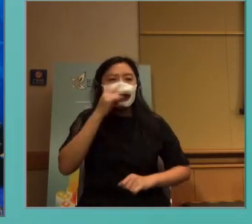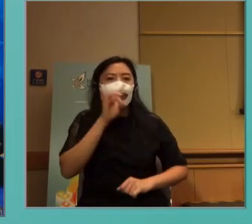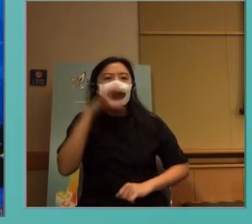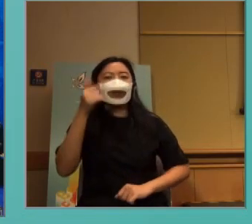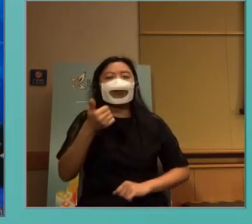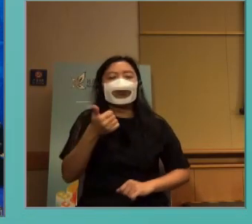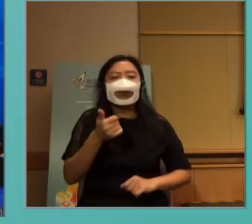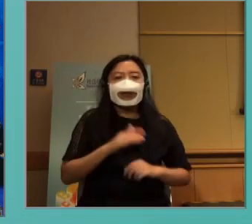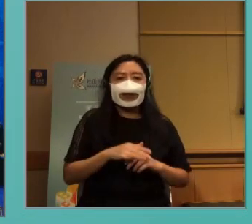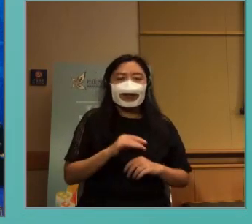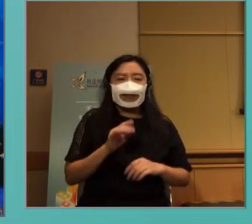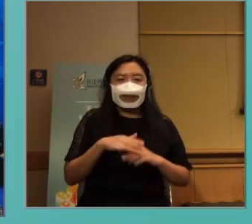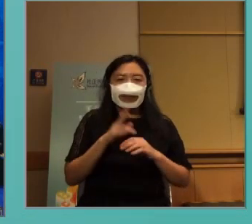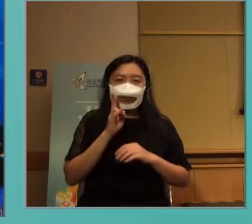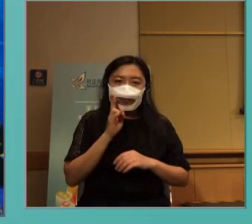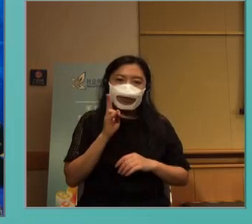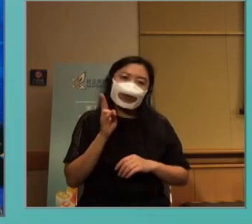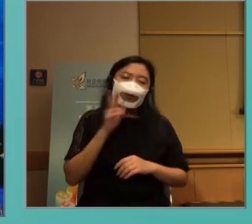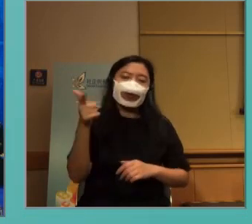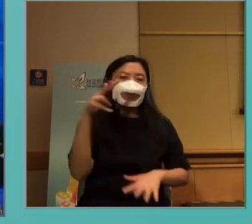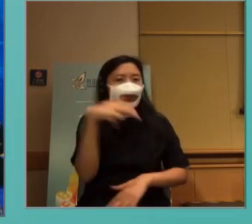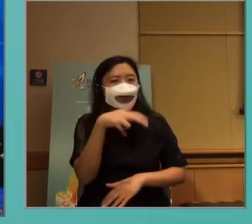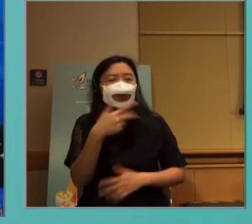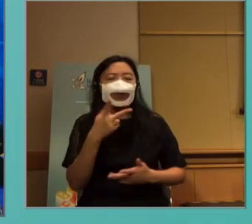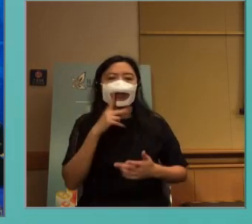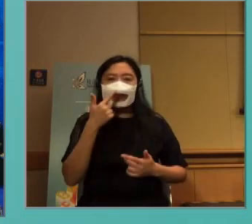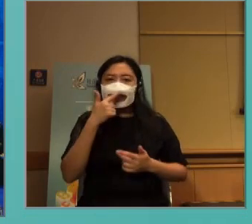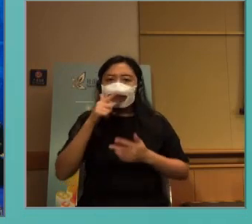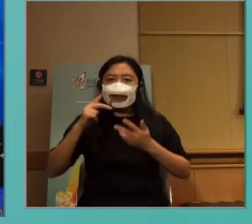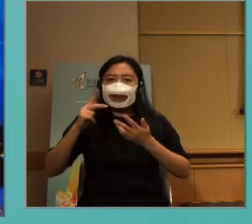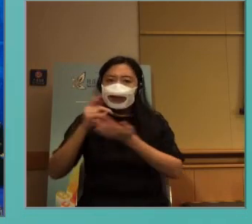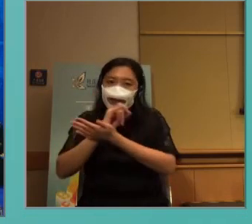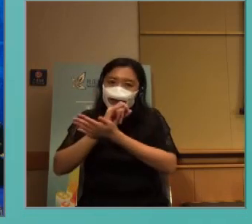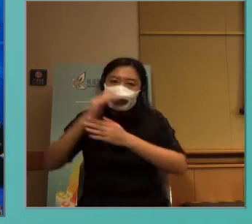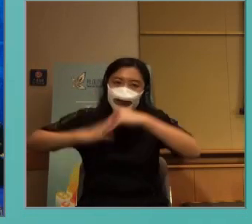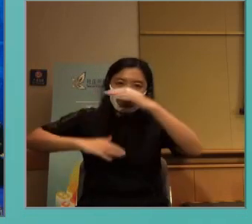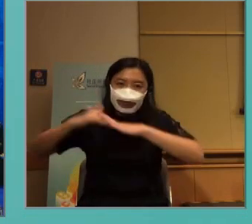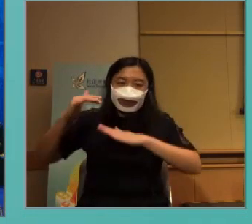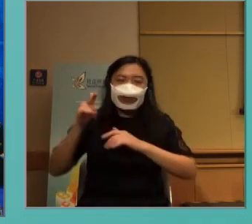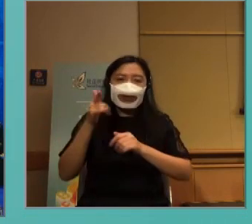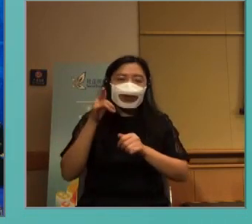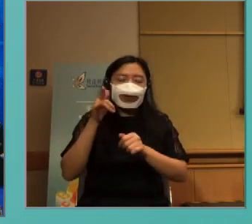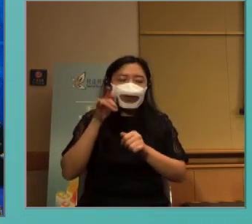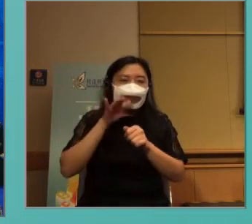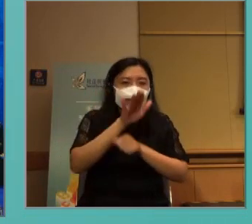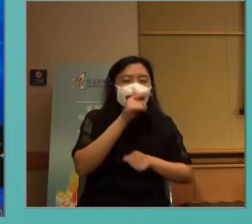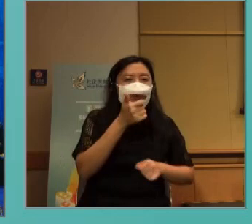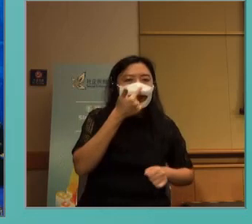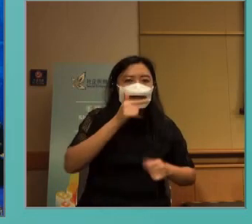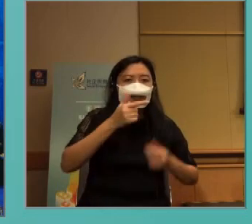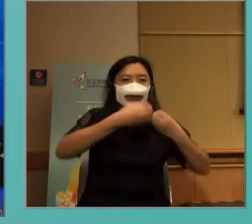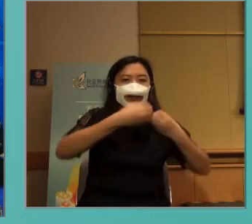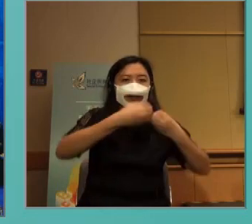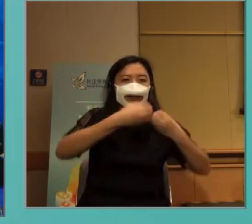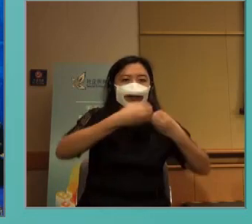industry. Of course, our focus is working with artists on the Marvian front, as well as sculptures